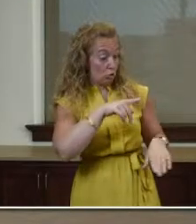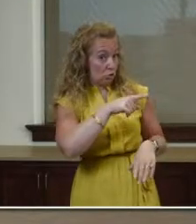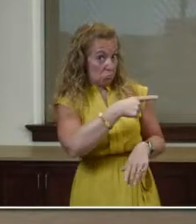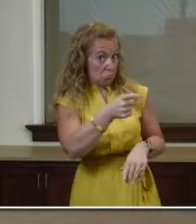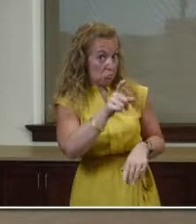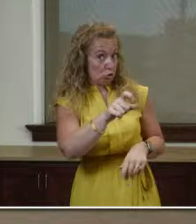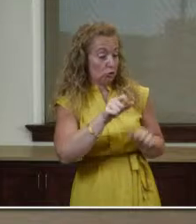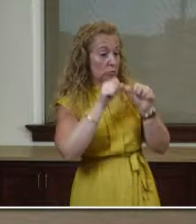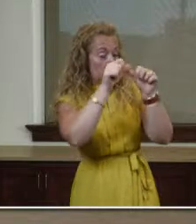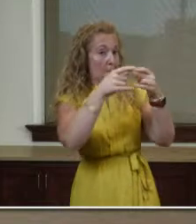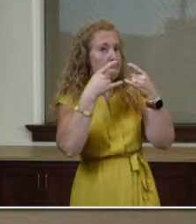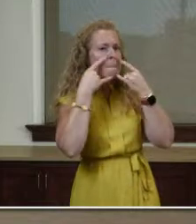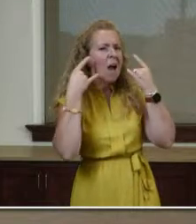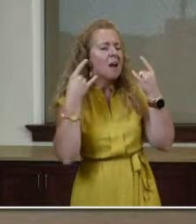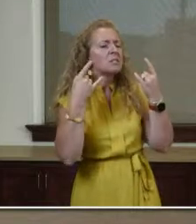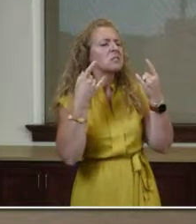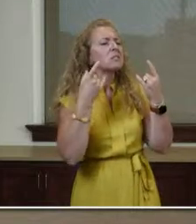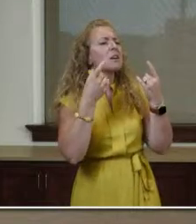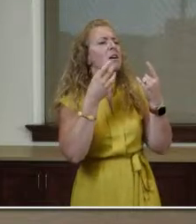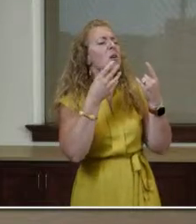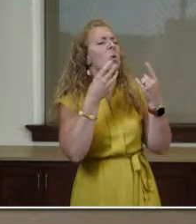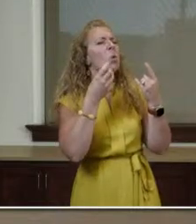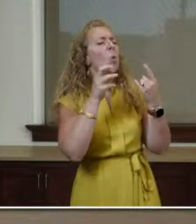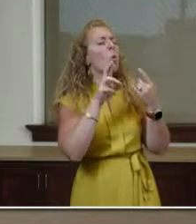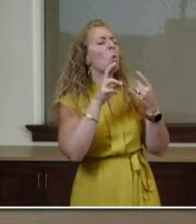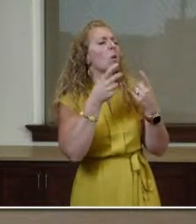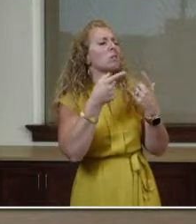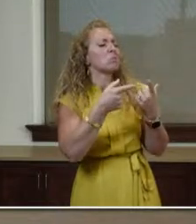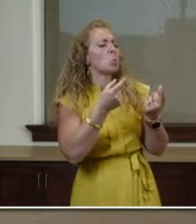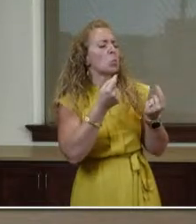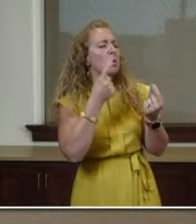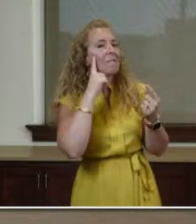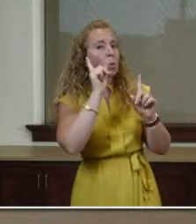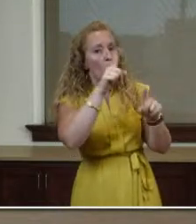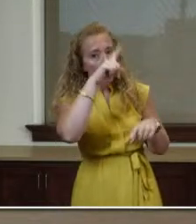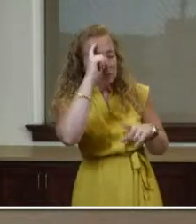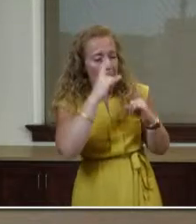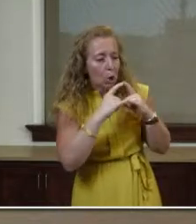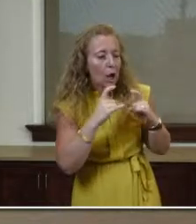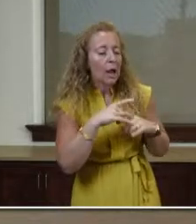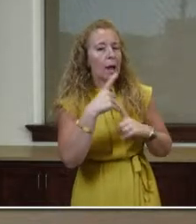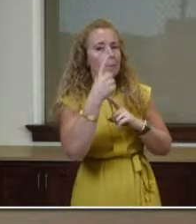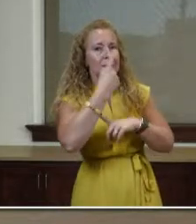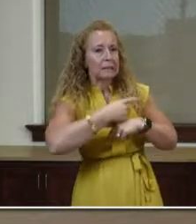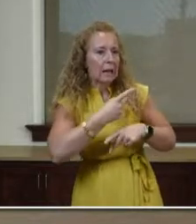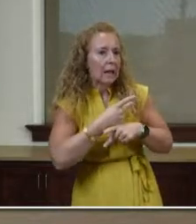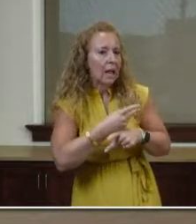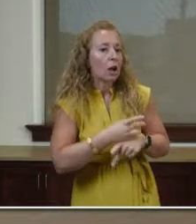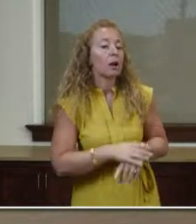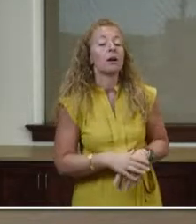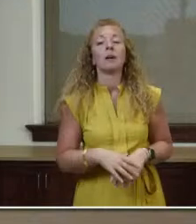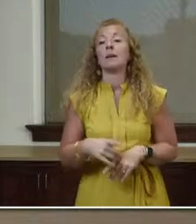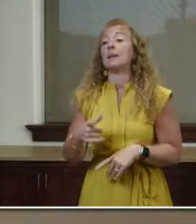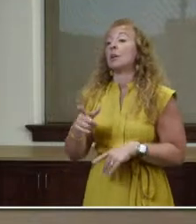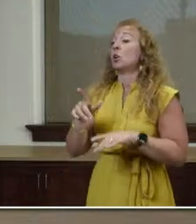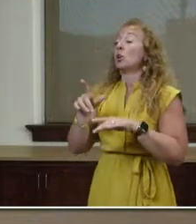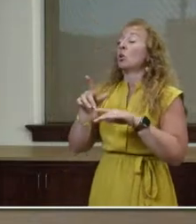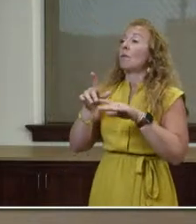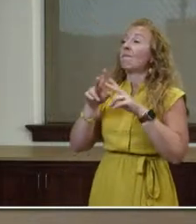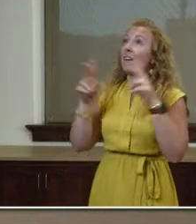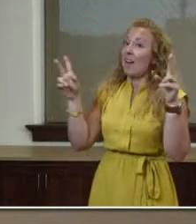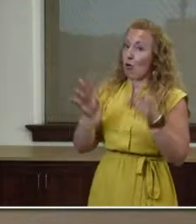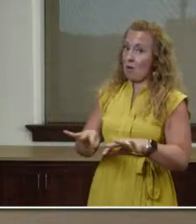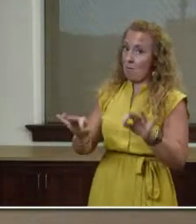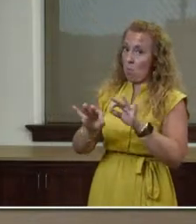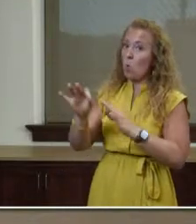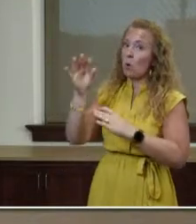masks and what protocol should be for attending summer camps and daycare centers. Yeah, that's a really important